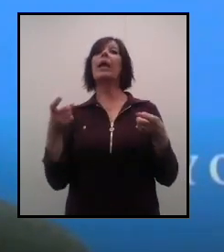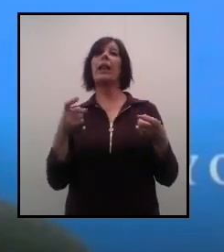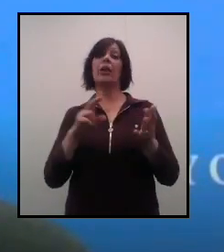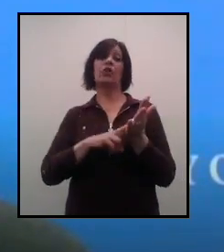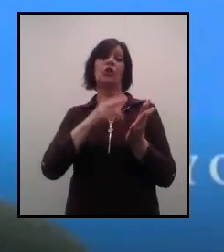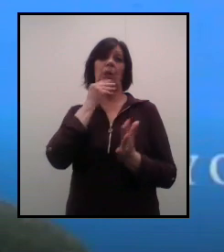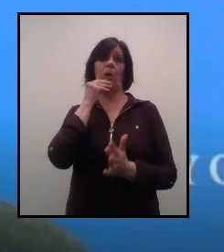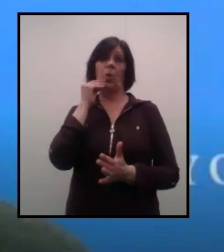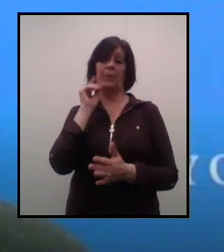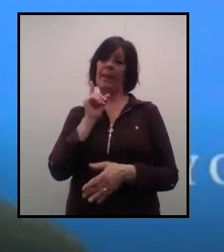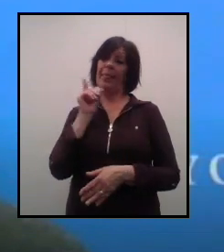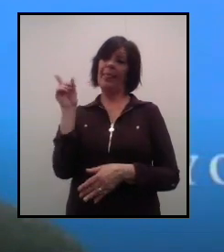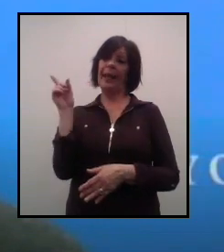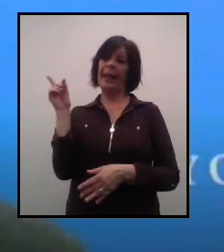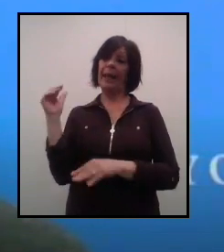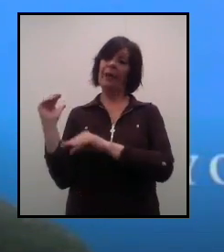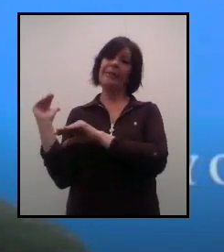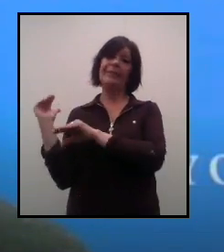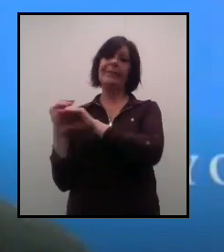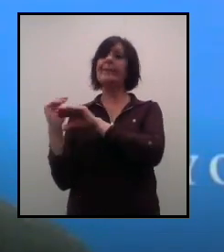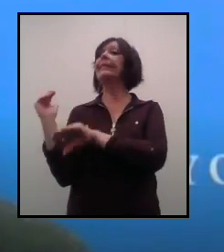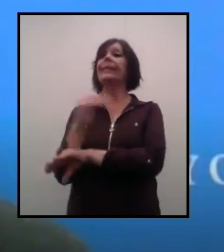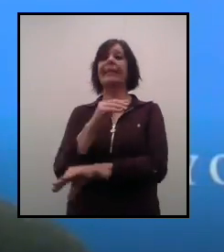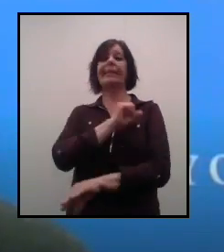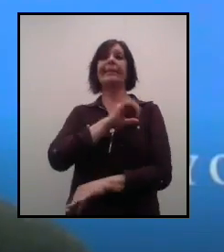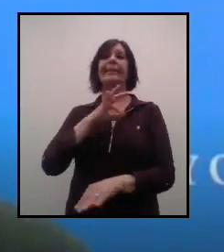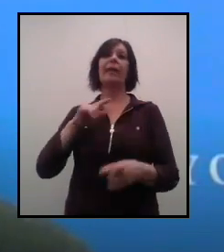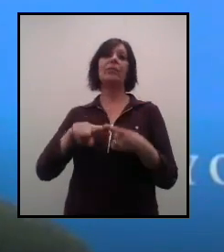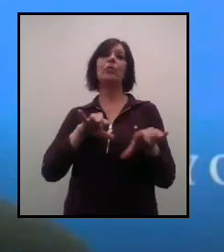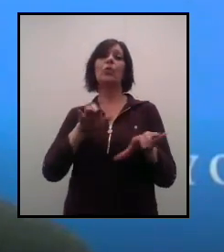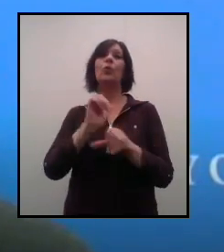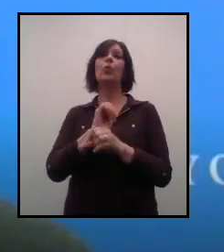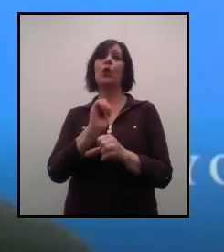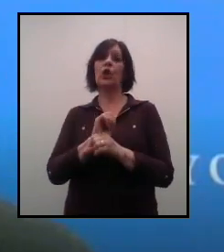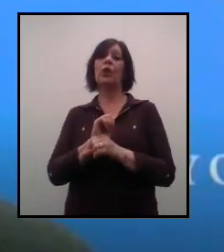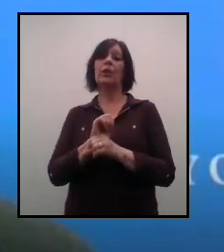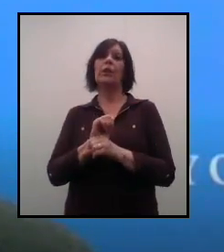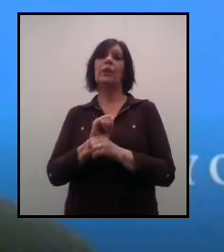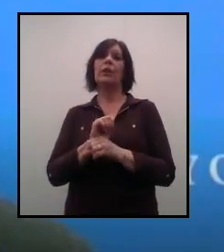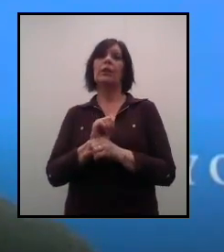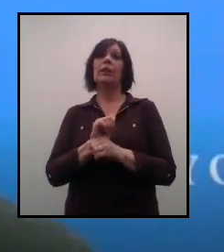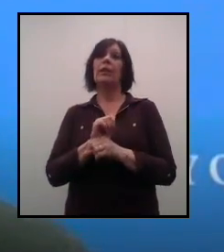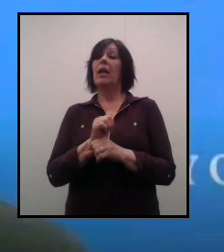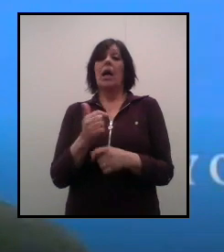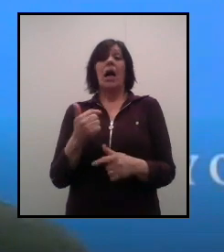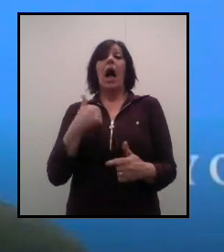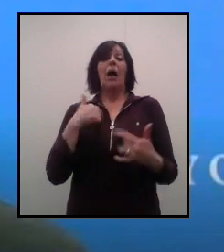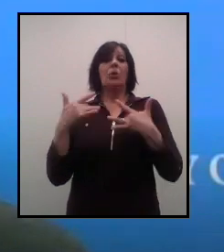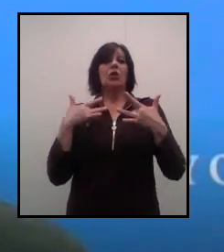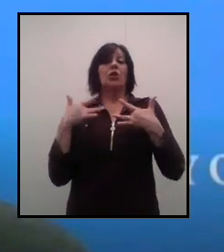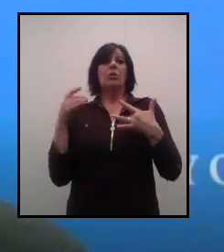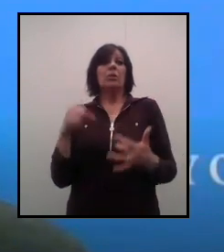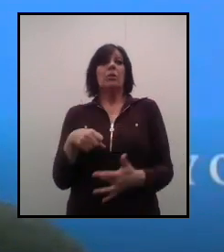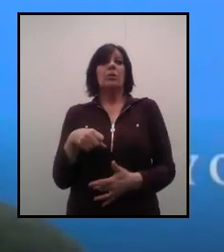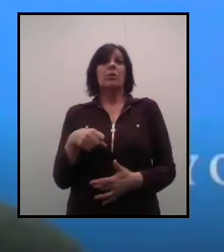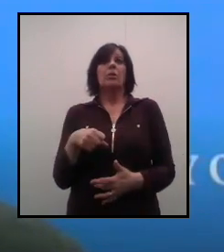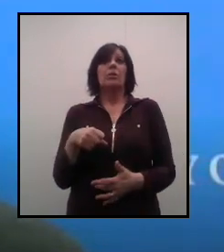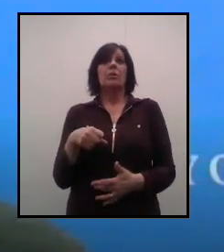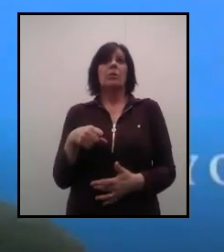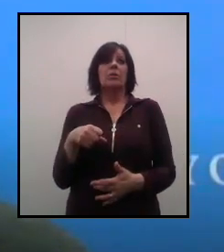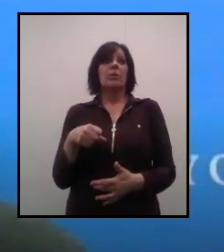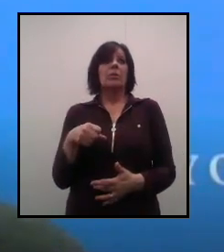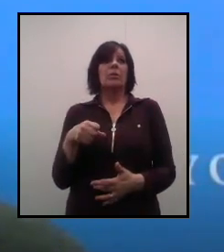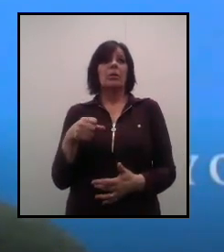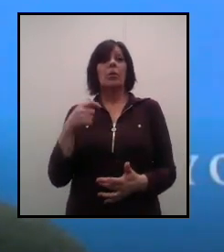homes, so they're the ones that are sending staff in there to do most of the work. But I'm concerned about it to the point that we've done